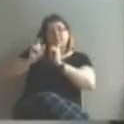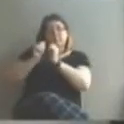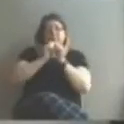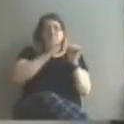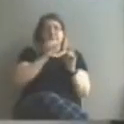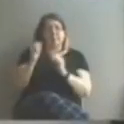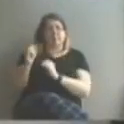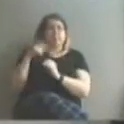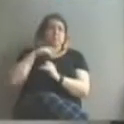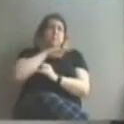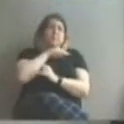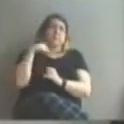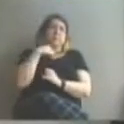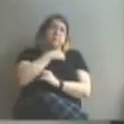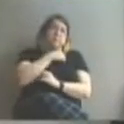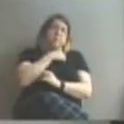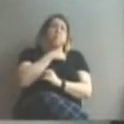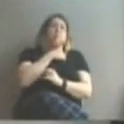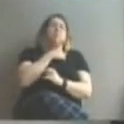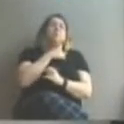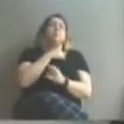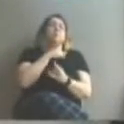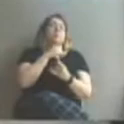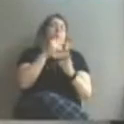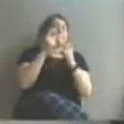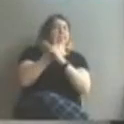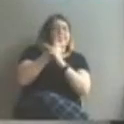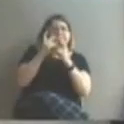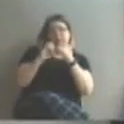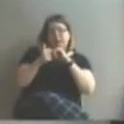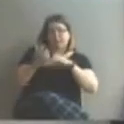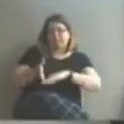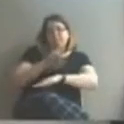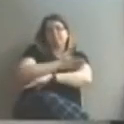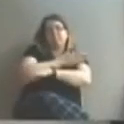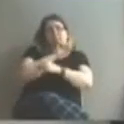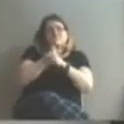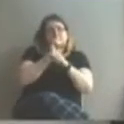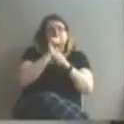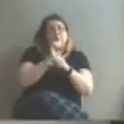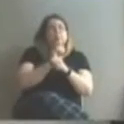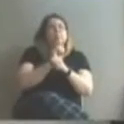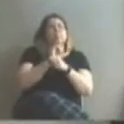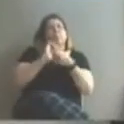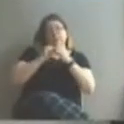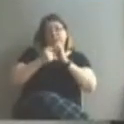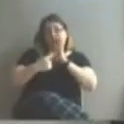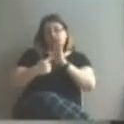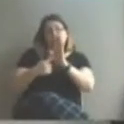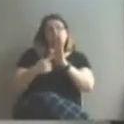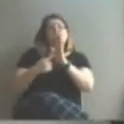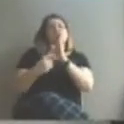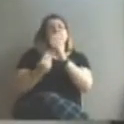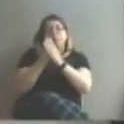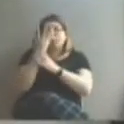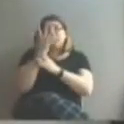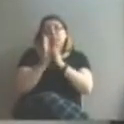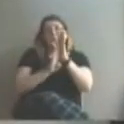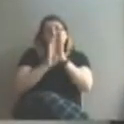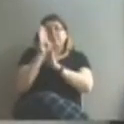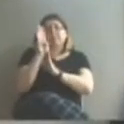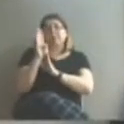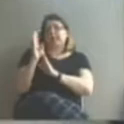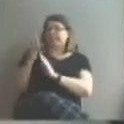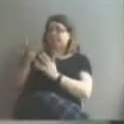members to talk about how we could do our work better, how we could actually show growth and development. And for that,